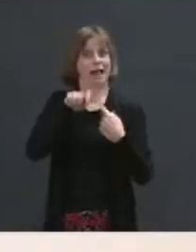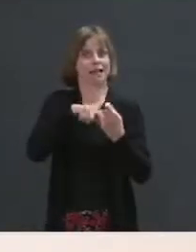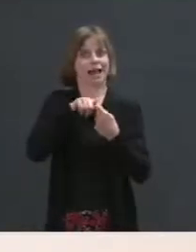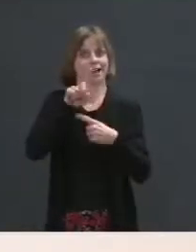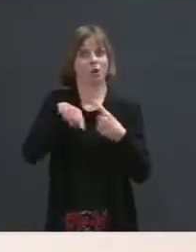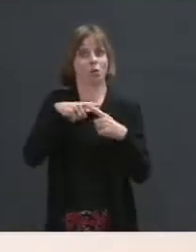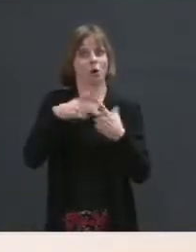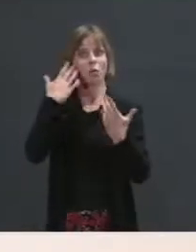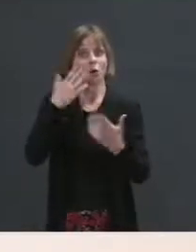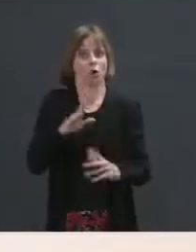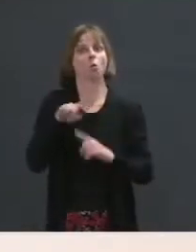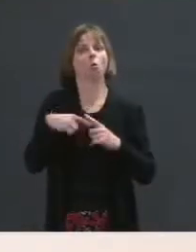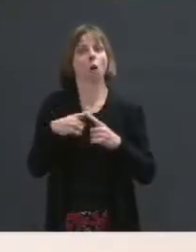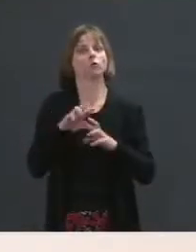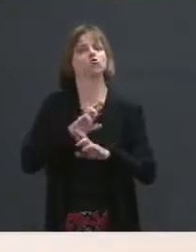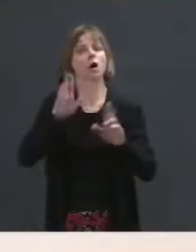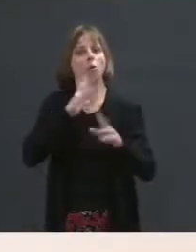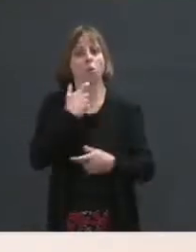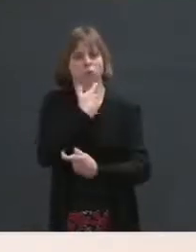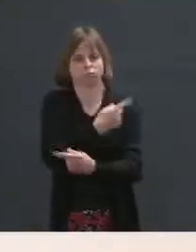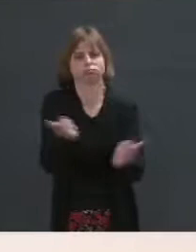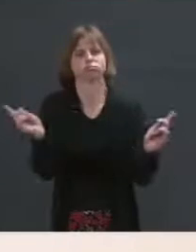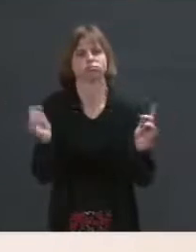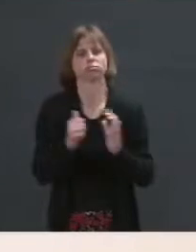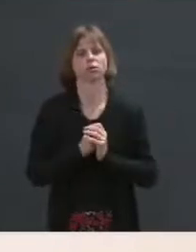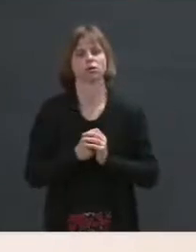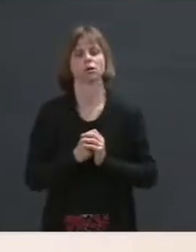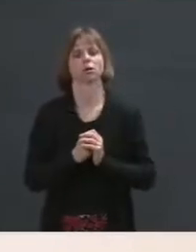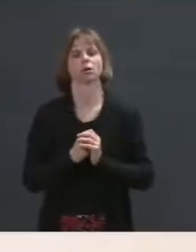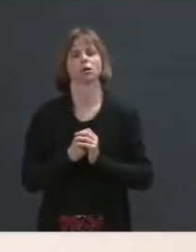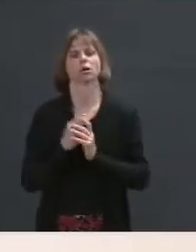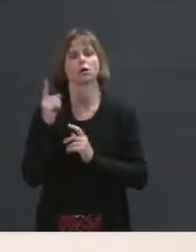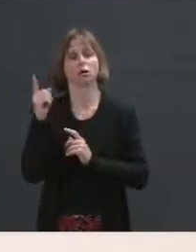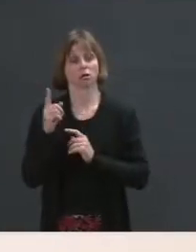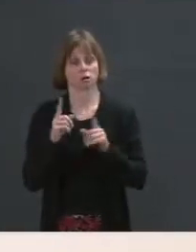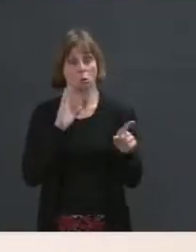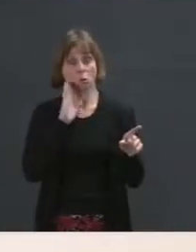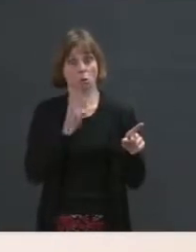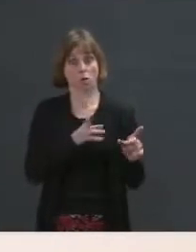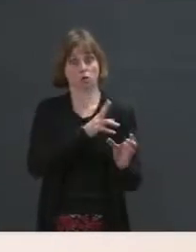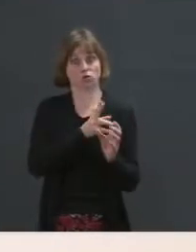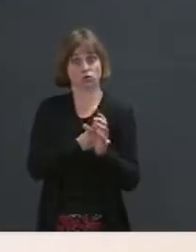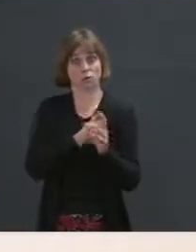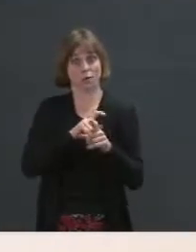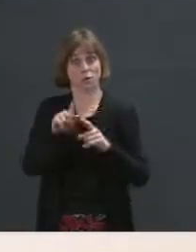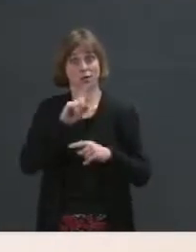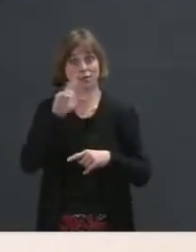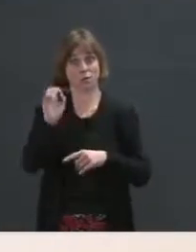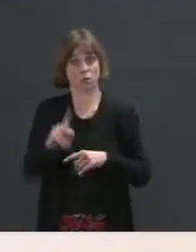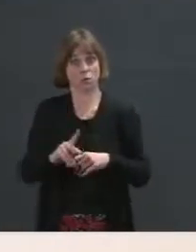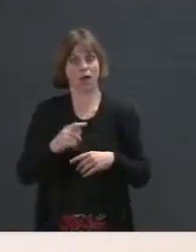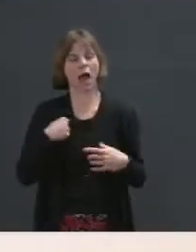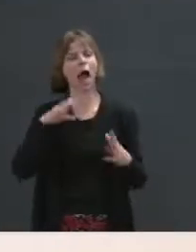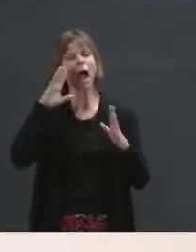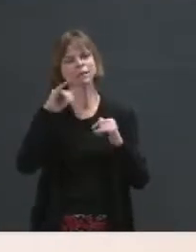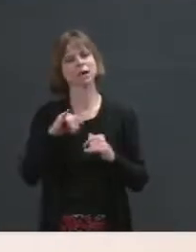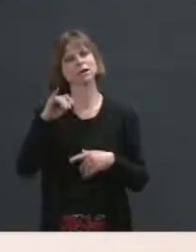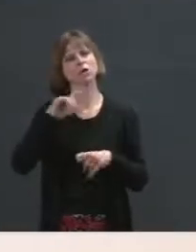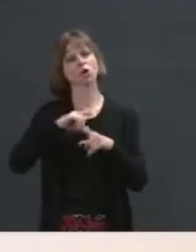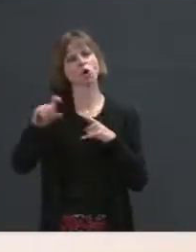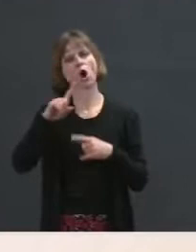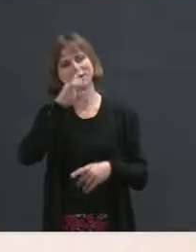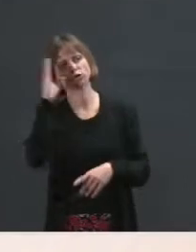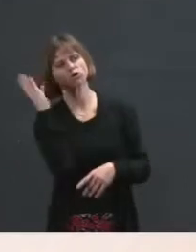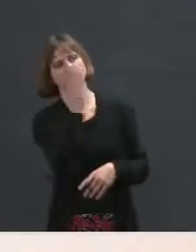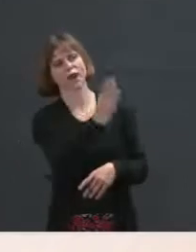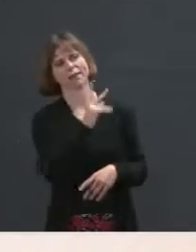you all with a readout. I know that, yeah, they'll be speaking, but is he okay if he's on the call? I would anticipate the call being directly with the king and